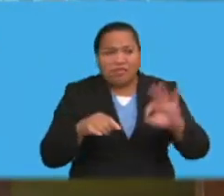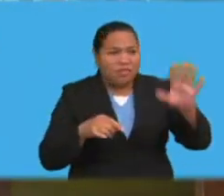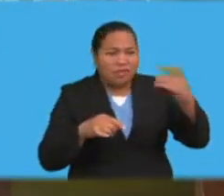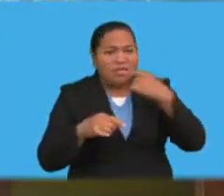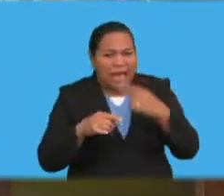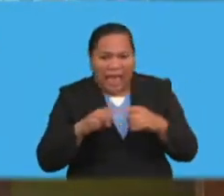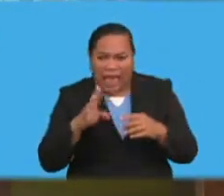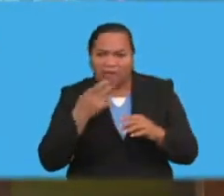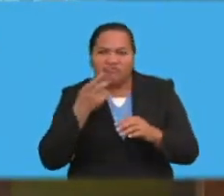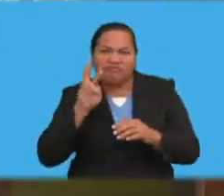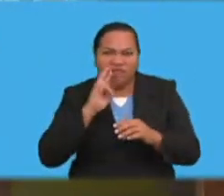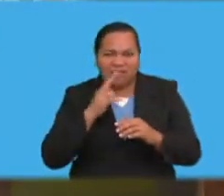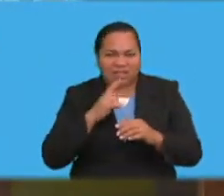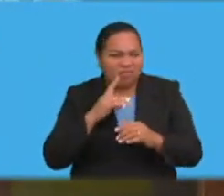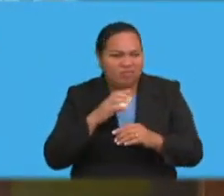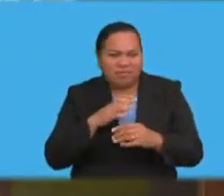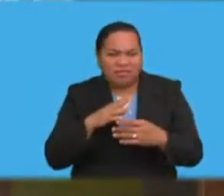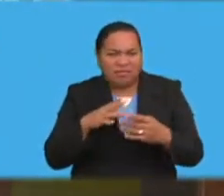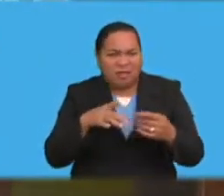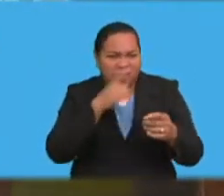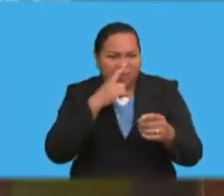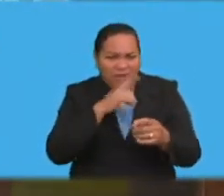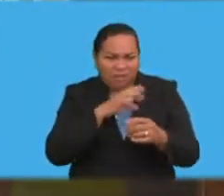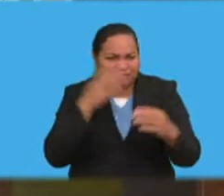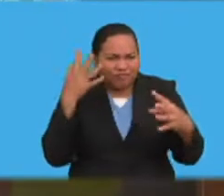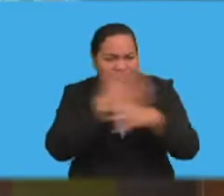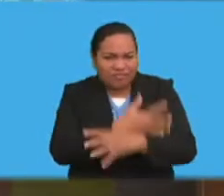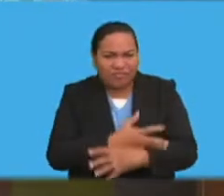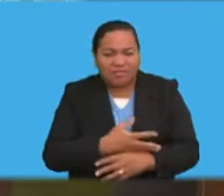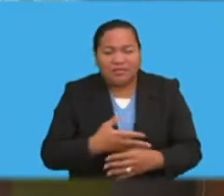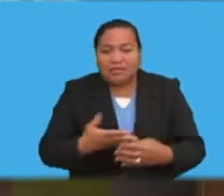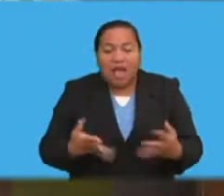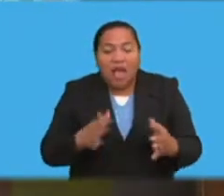this House, Madam Speaker. I just want to inform the House, Madam Speaker.